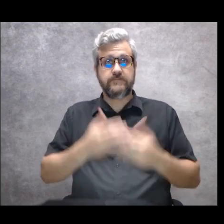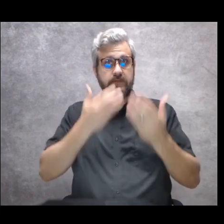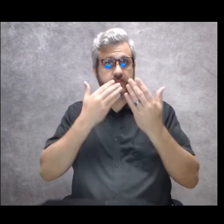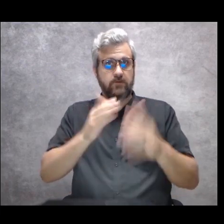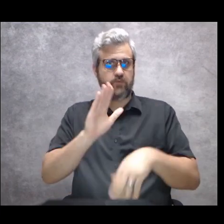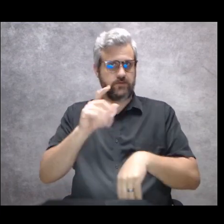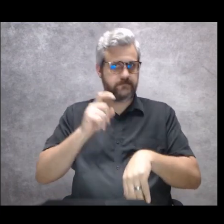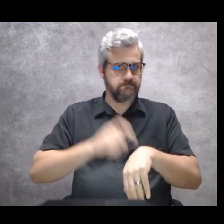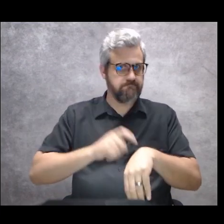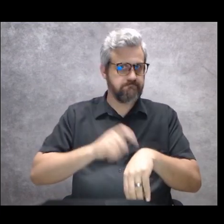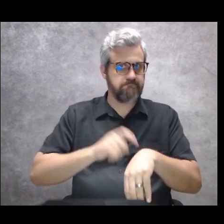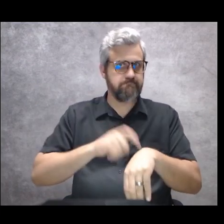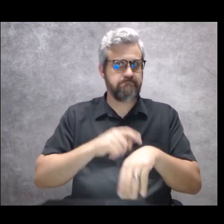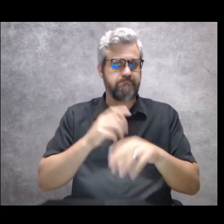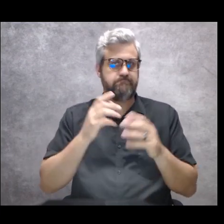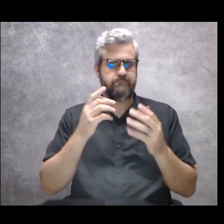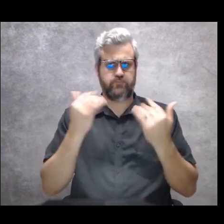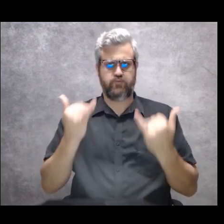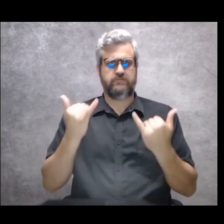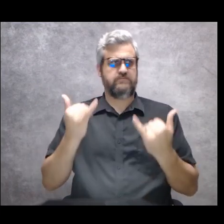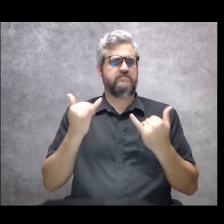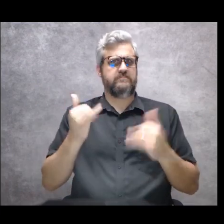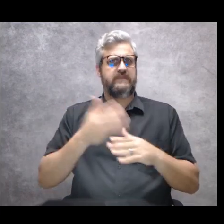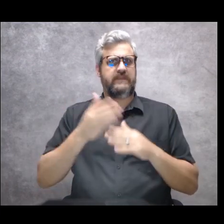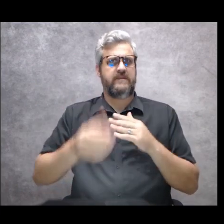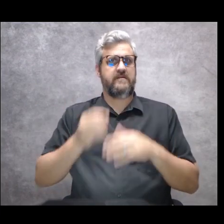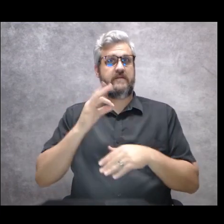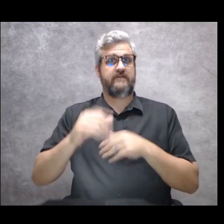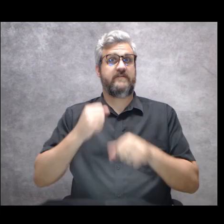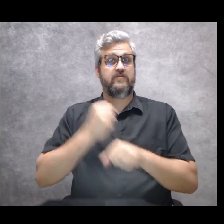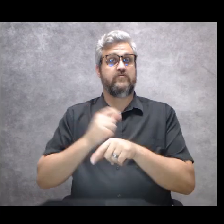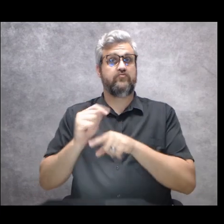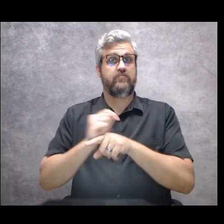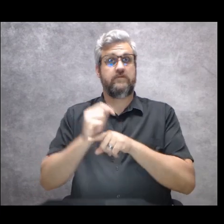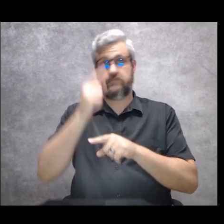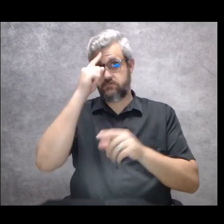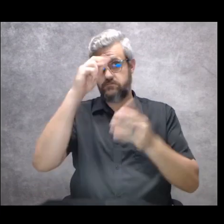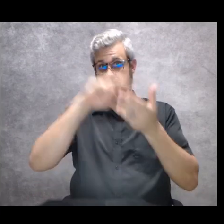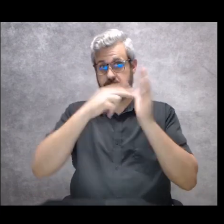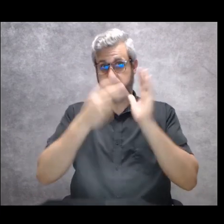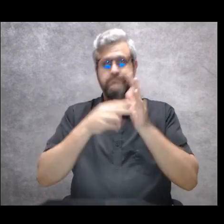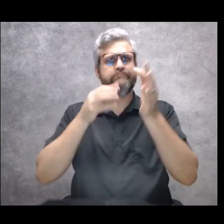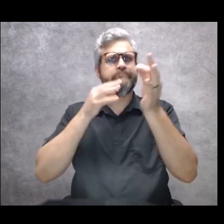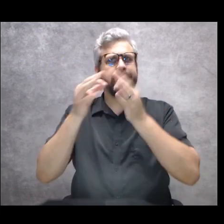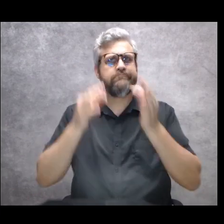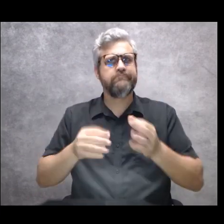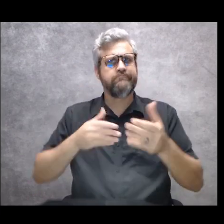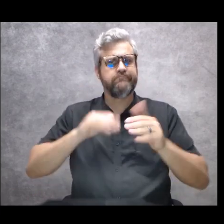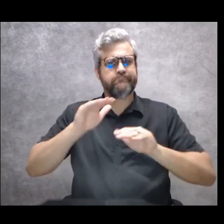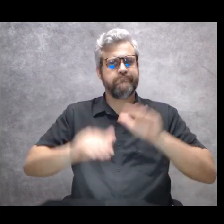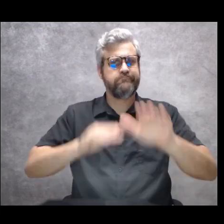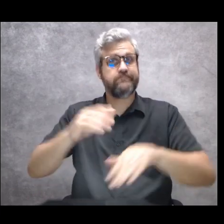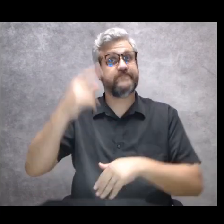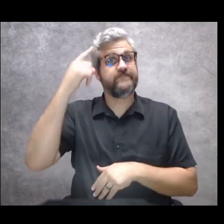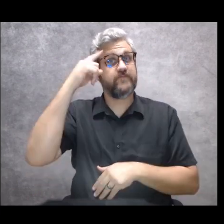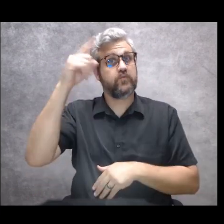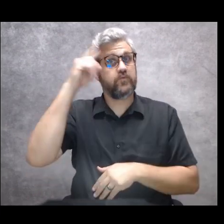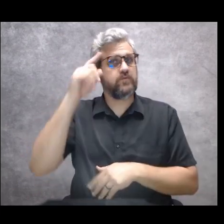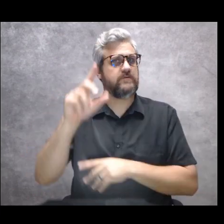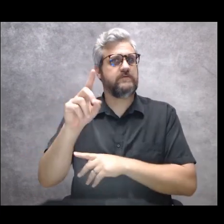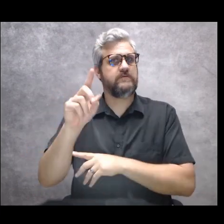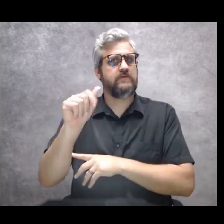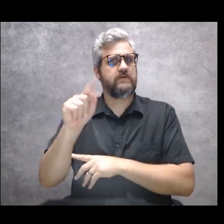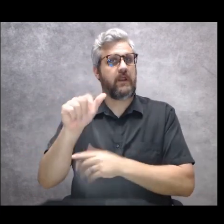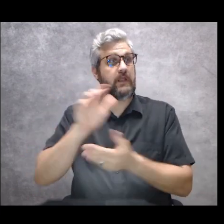Thank you for your time today. The purpose of the end of year training is to go over the necessary steps for data cleanup so